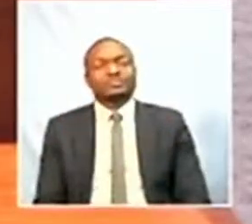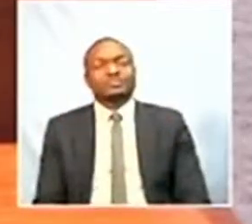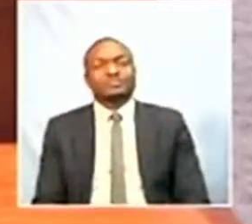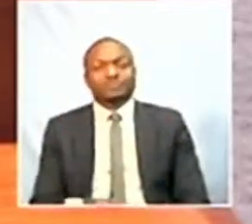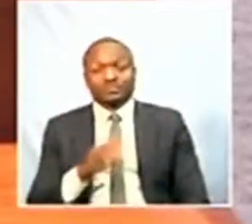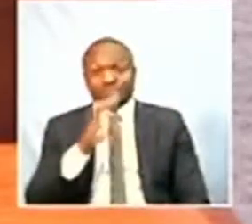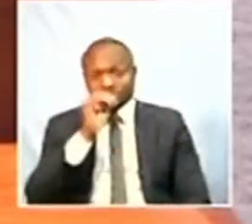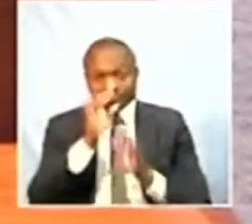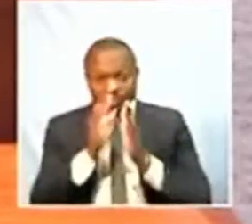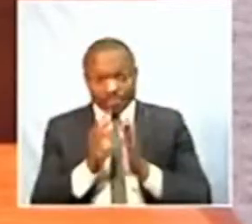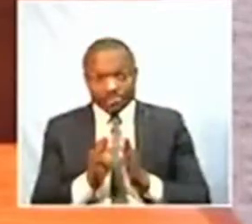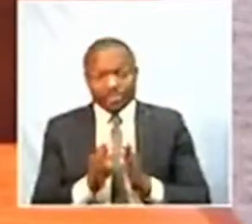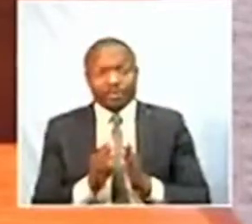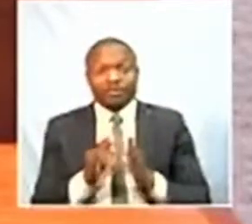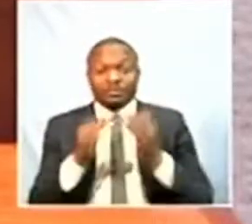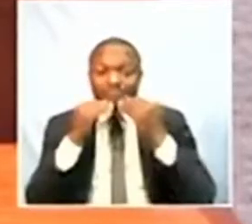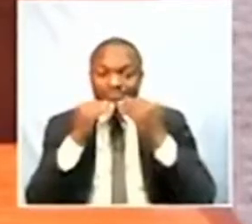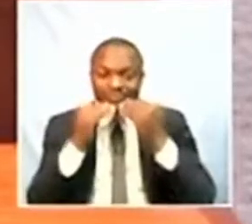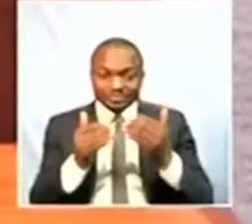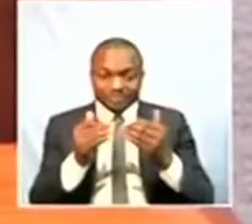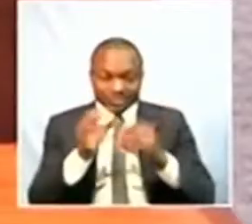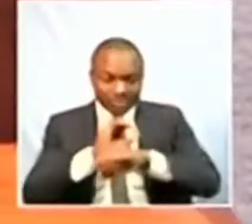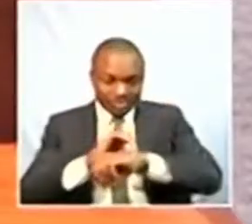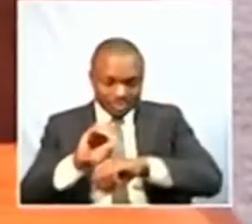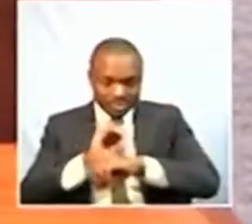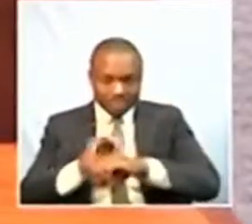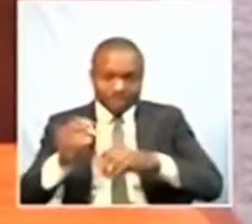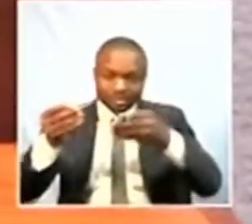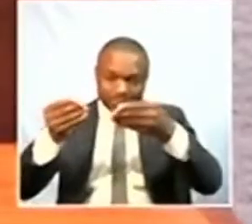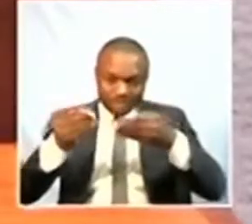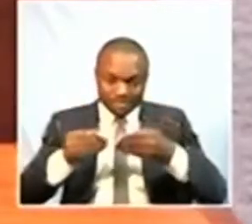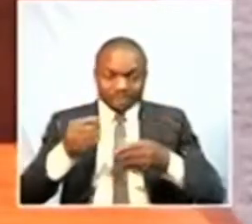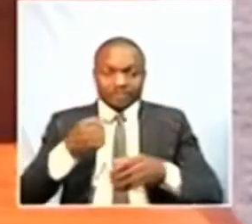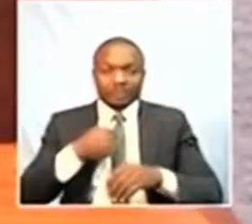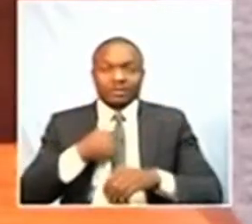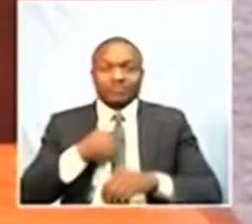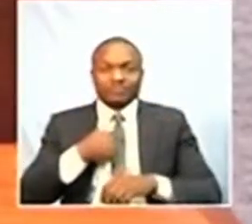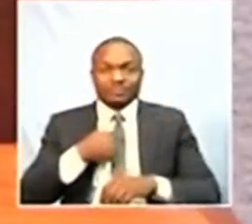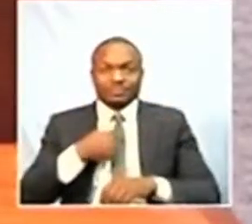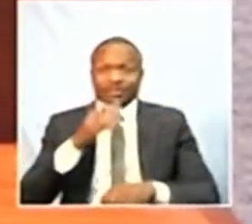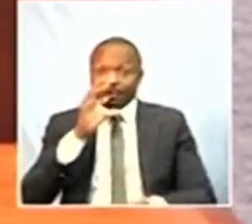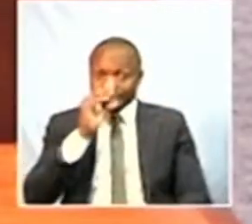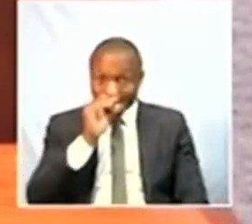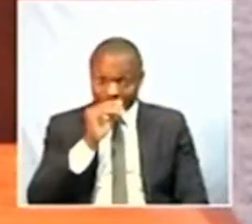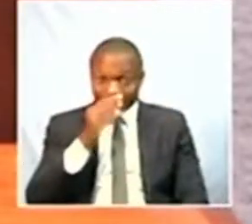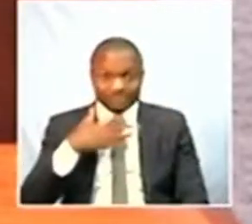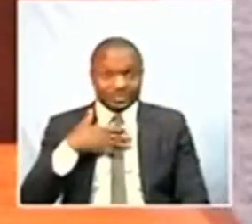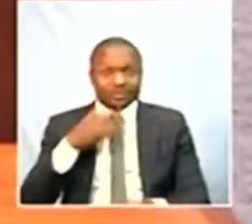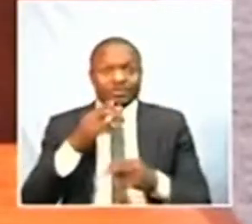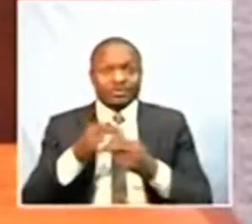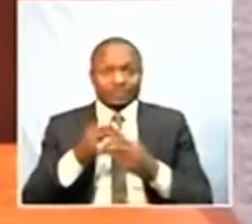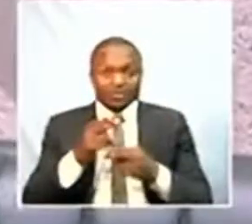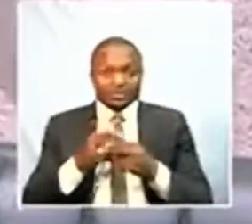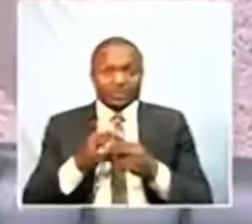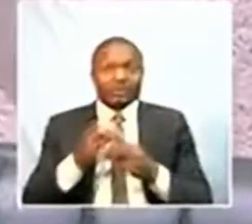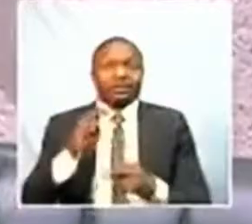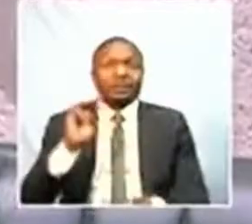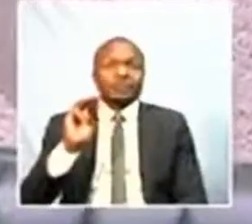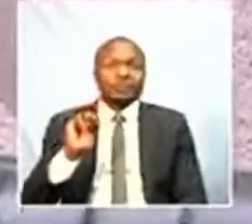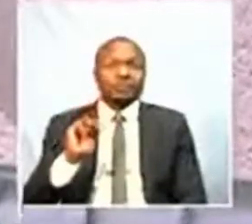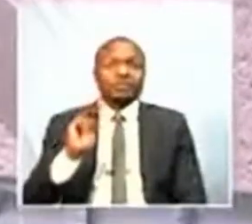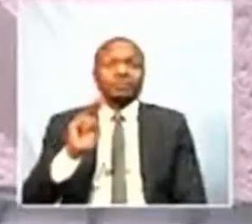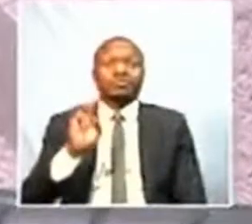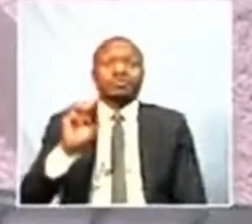Madam Speaker, I am extremely grateful for this opportunity you have given me to speak out my mind. Madam Speaker, my name is Mainda Mwemba, coming from the